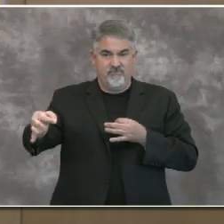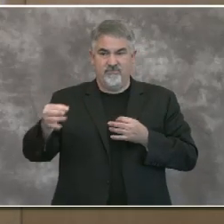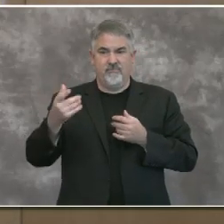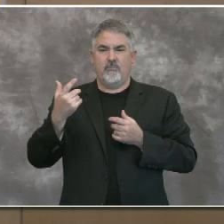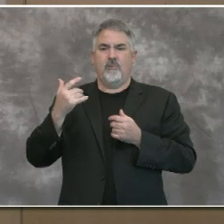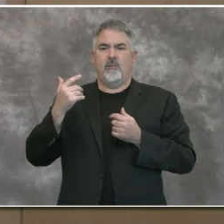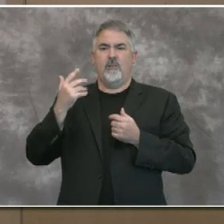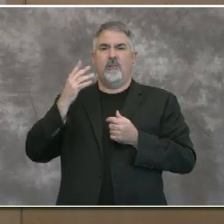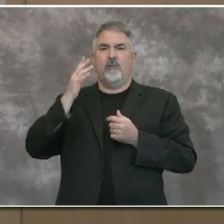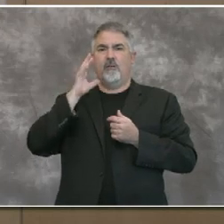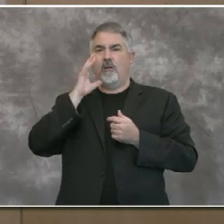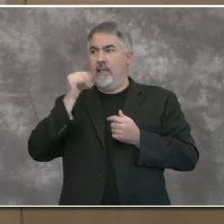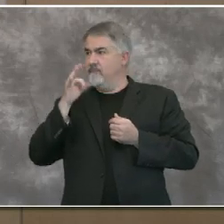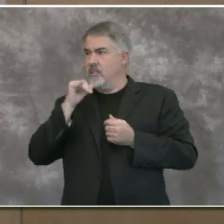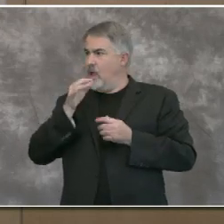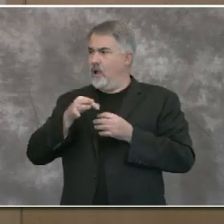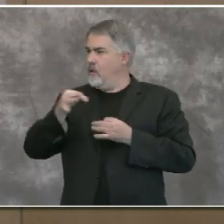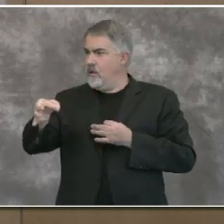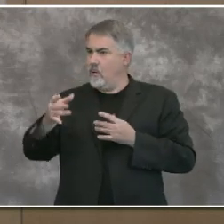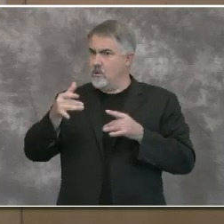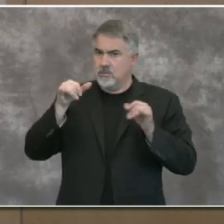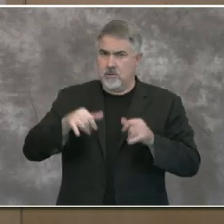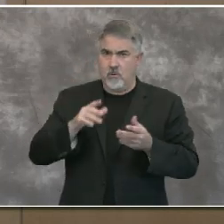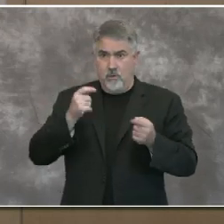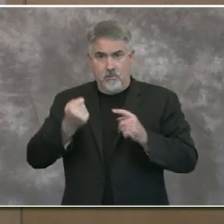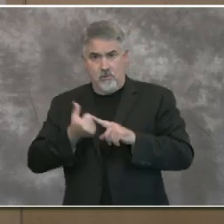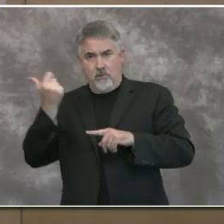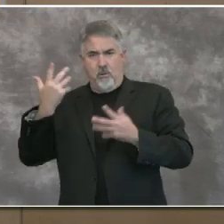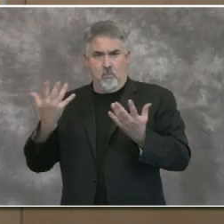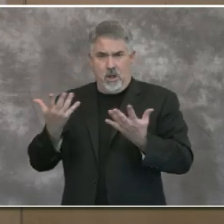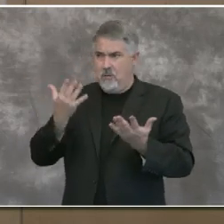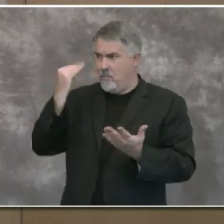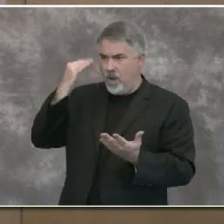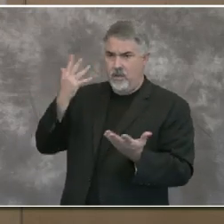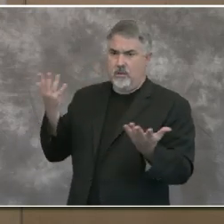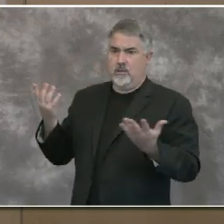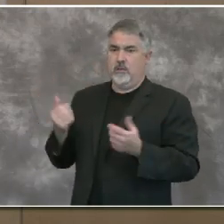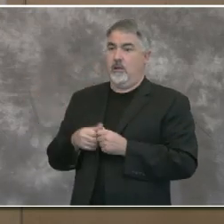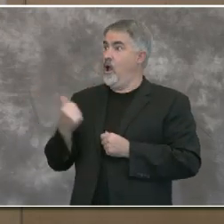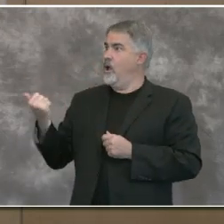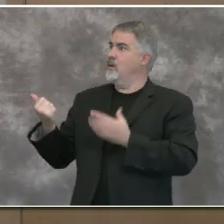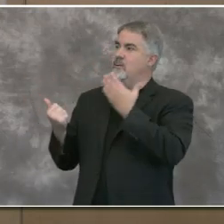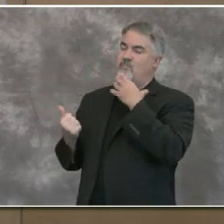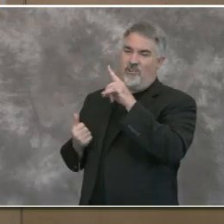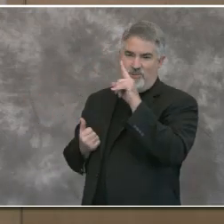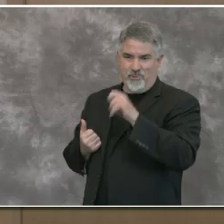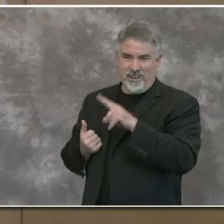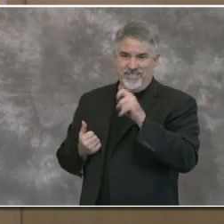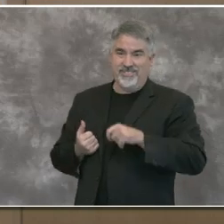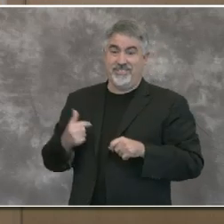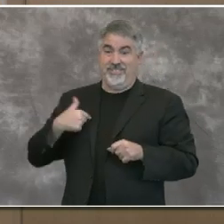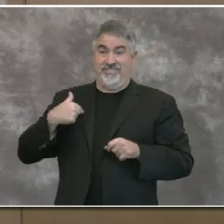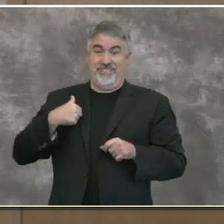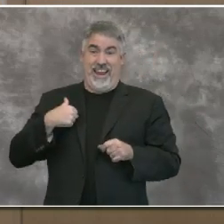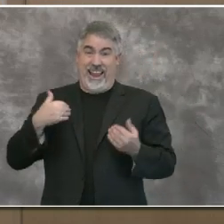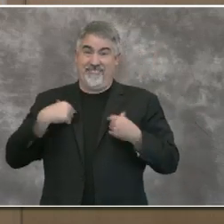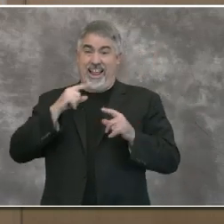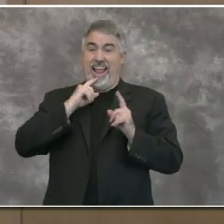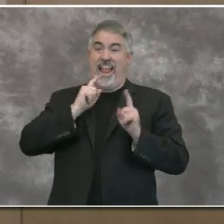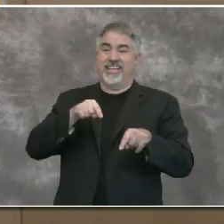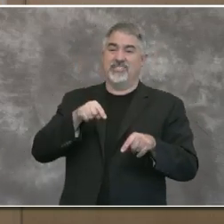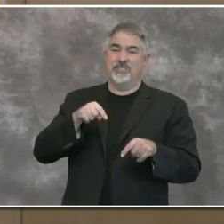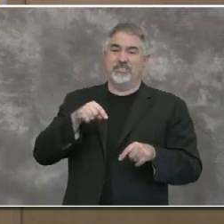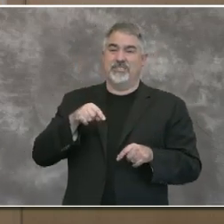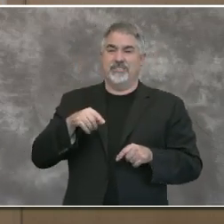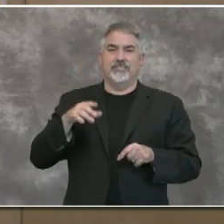Well, that's a great question. And if I had the answer to that, probably I should go to Vegas. We